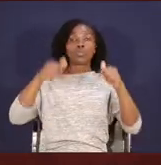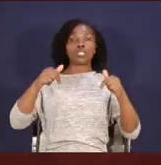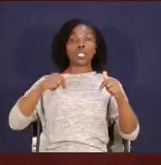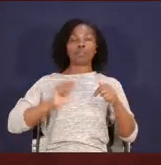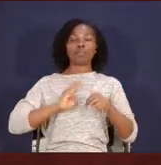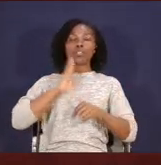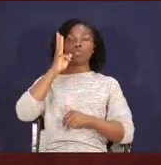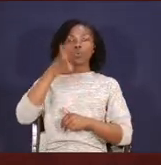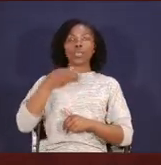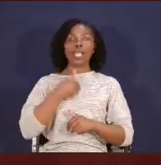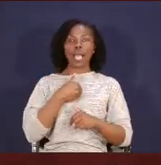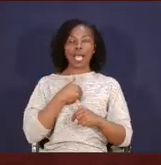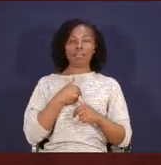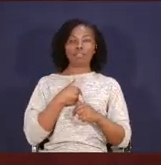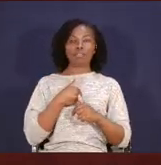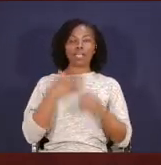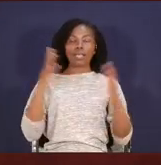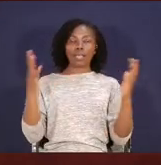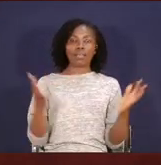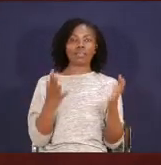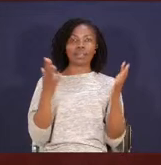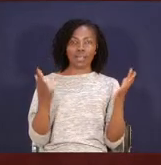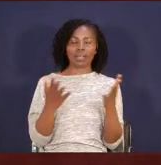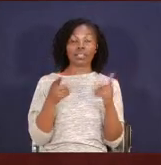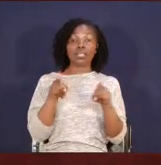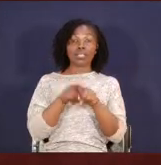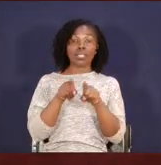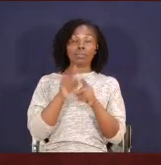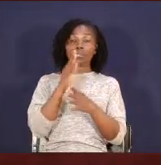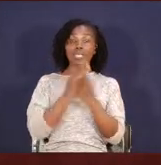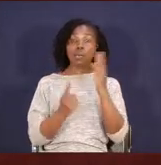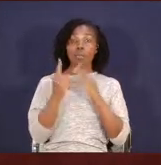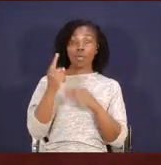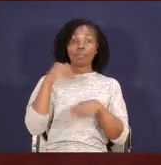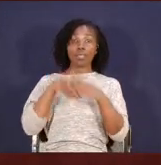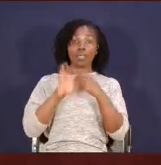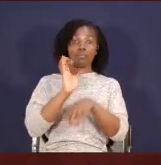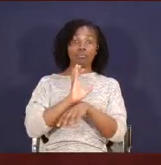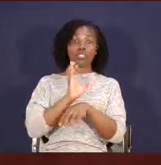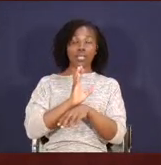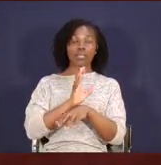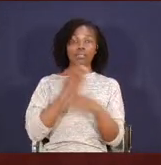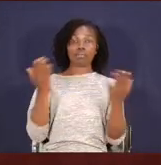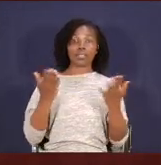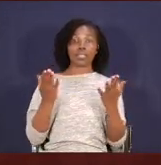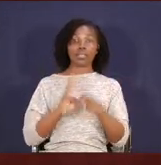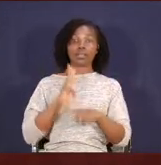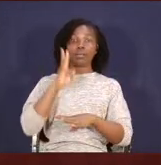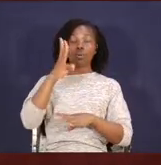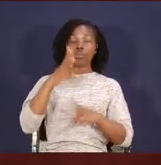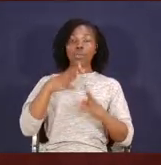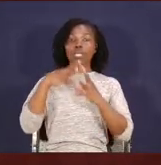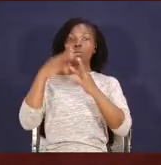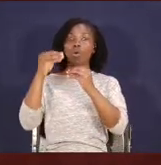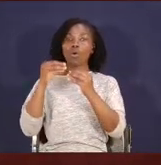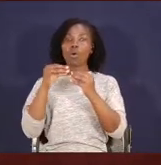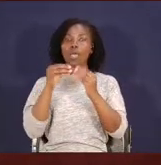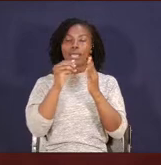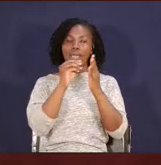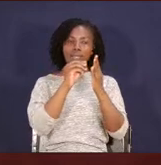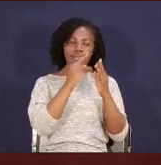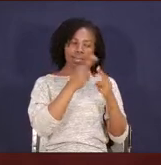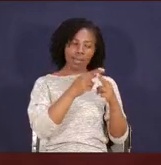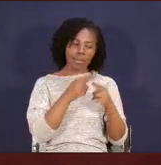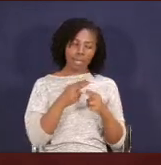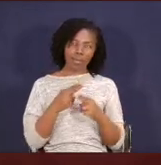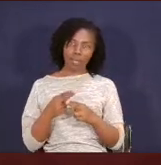quickened, even as you have done to me, somebody in this congregation who will go list those gifts and